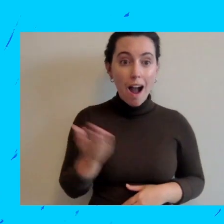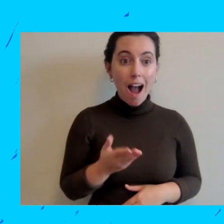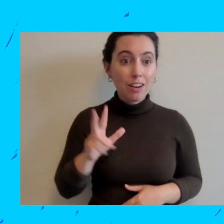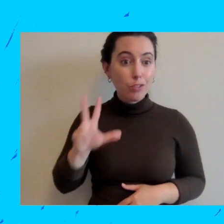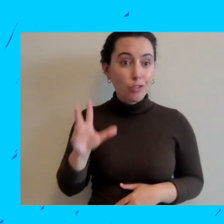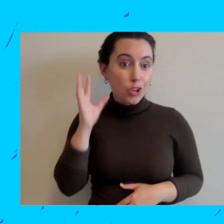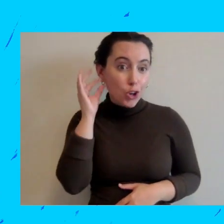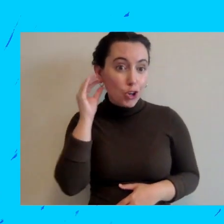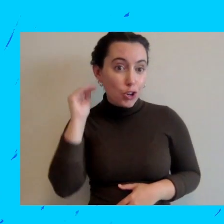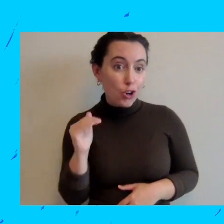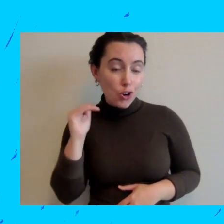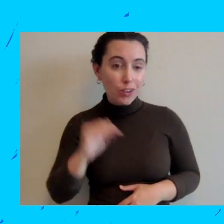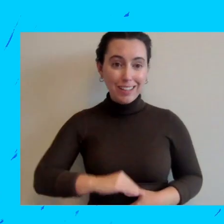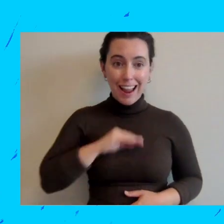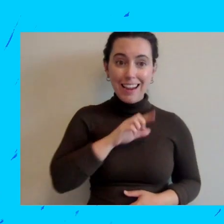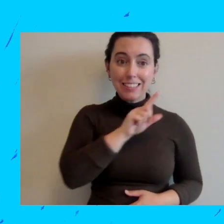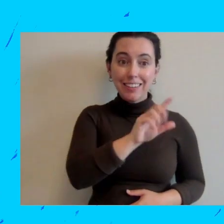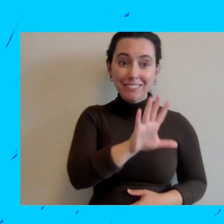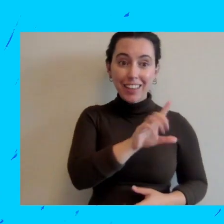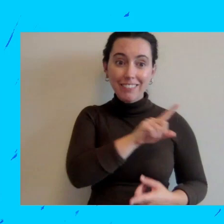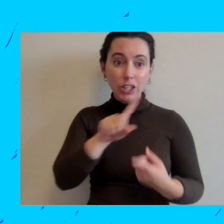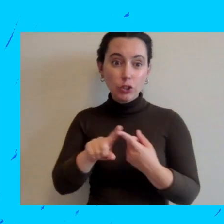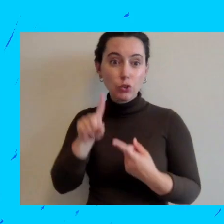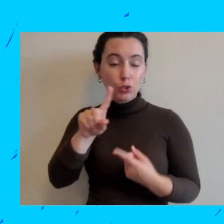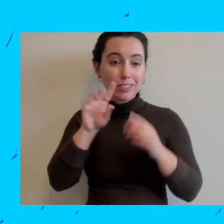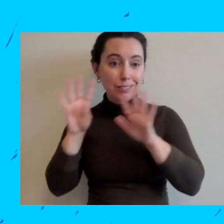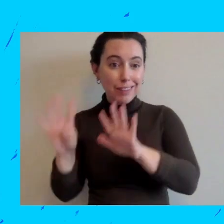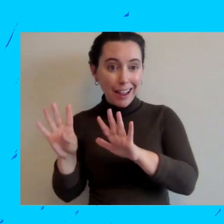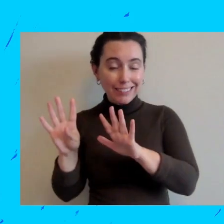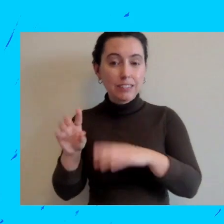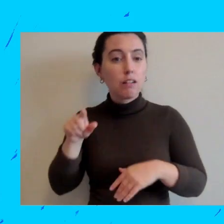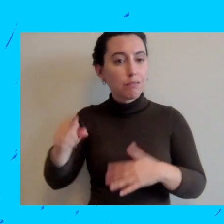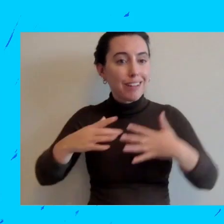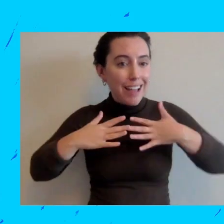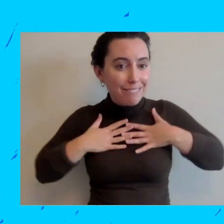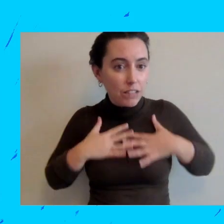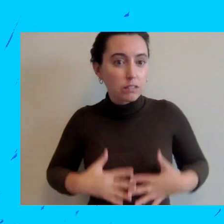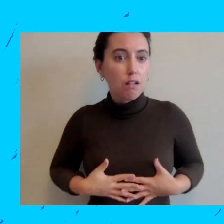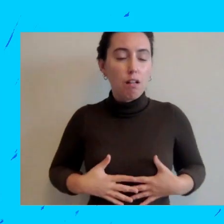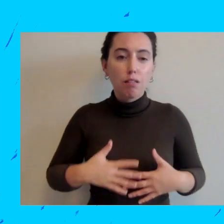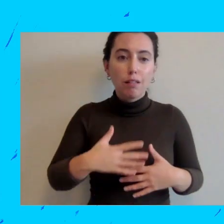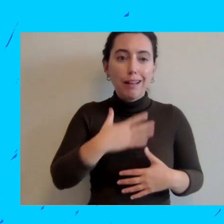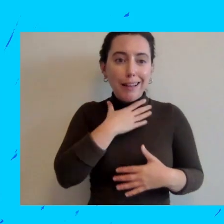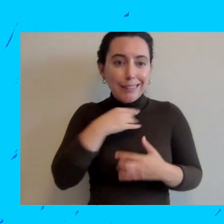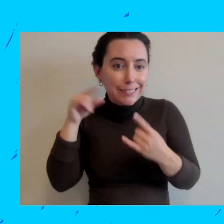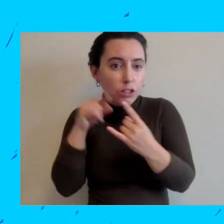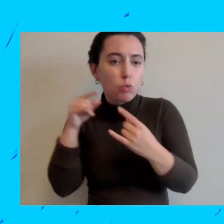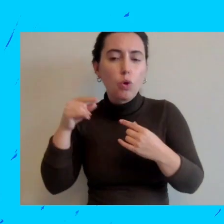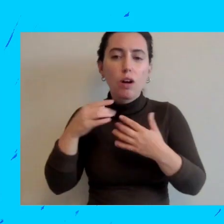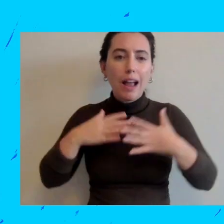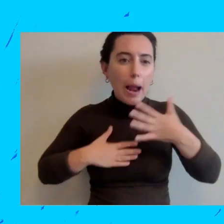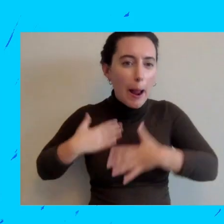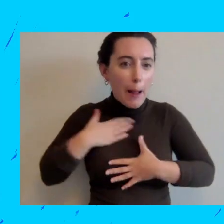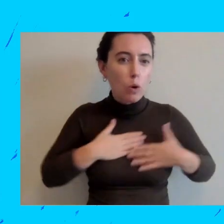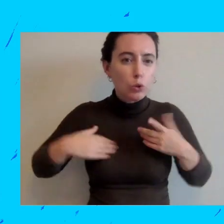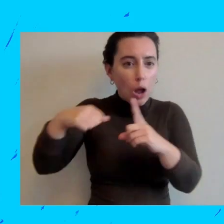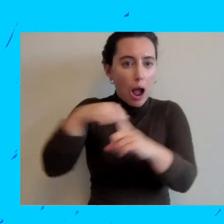of 15 and 19 suffered from a form of physical, sexual, or emotional abuse from an intimate